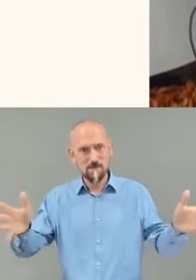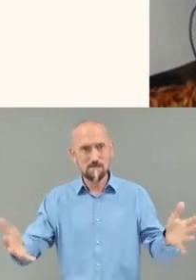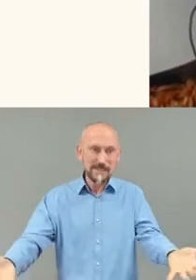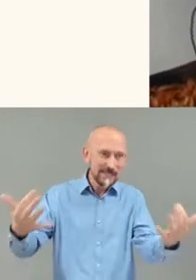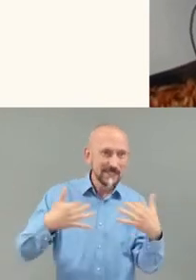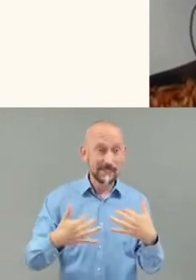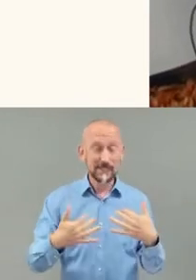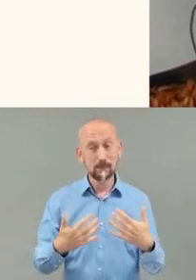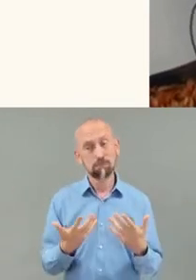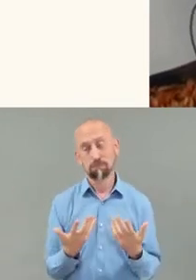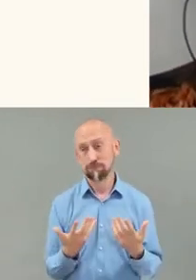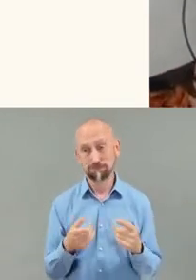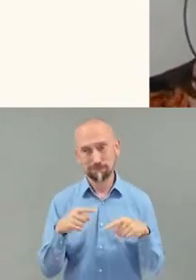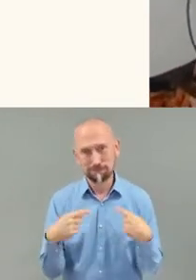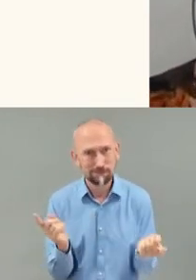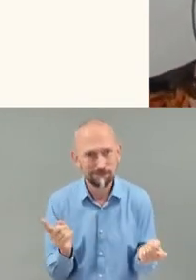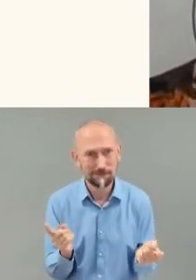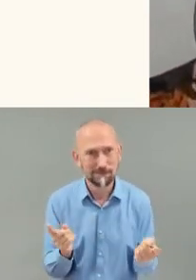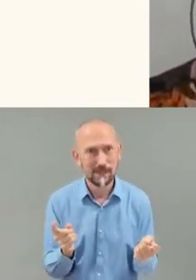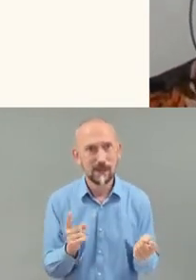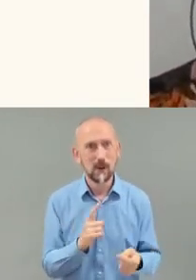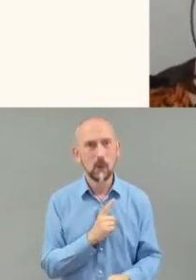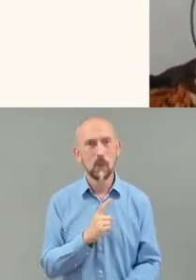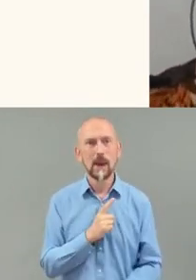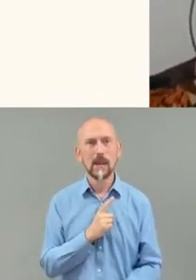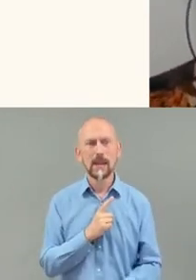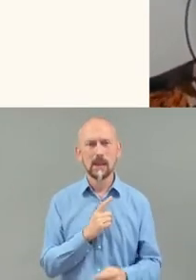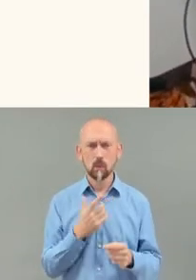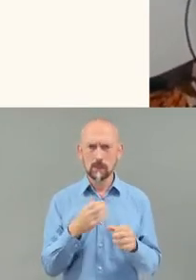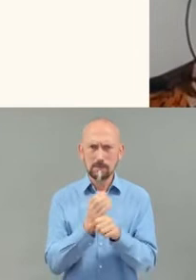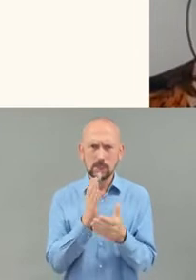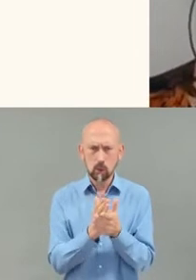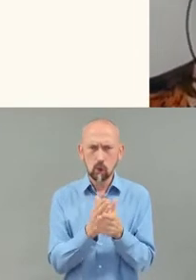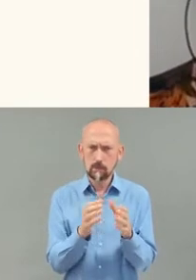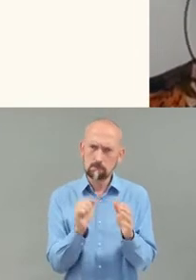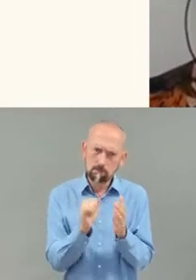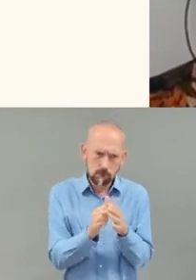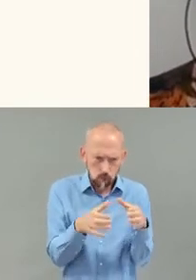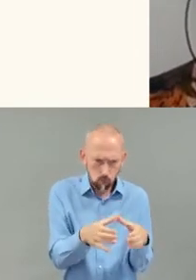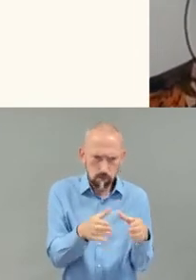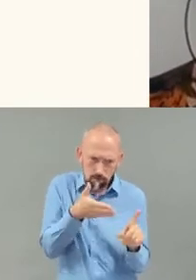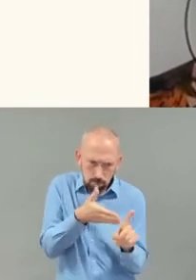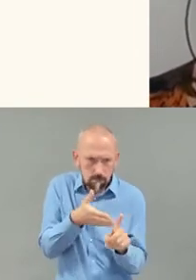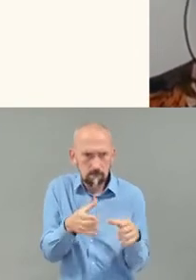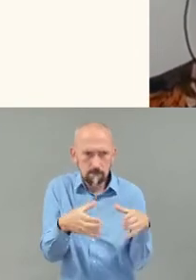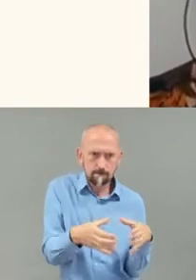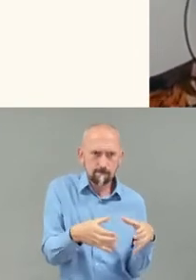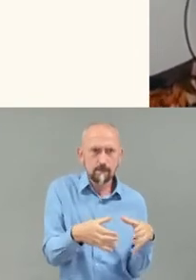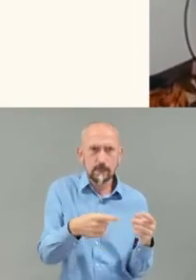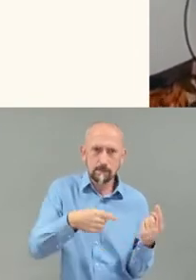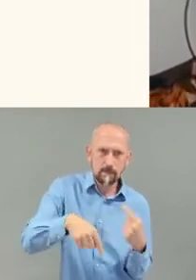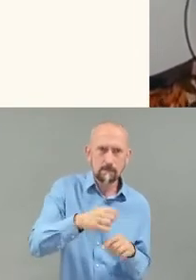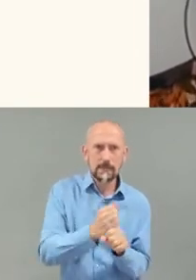possible because we wanted to stay niche and making sure that everyone that is included in the group sort of goes through the